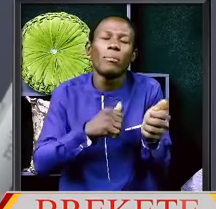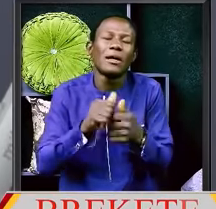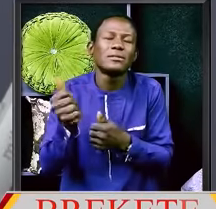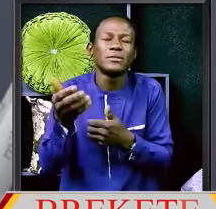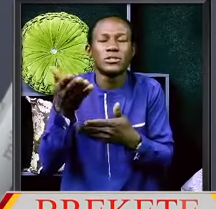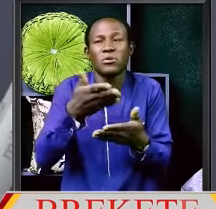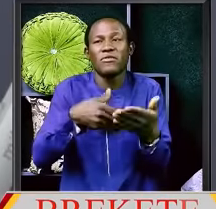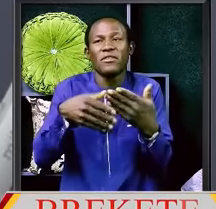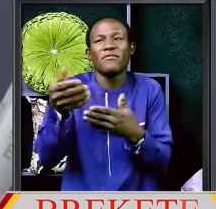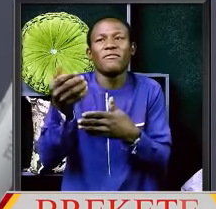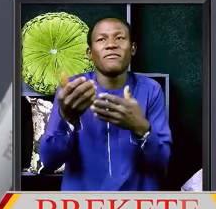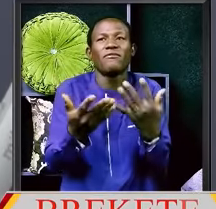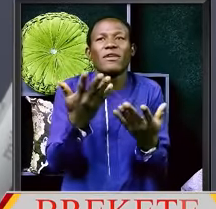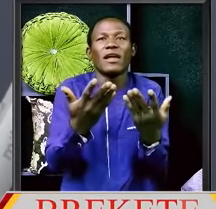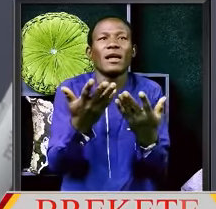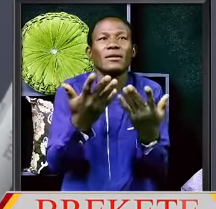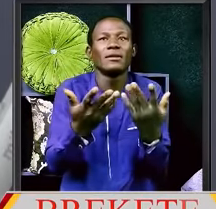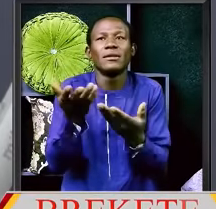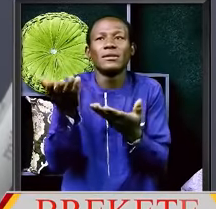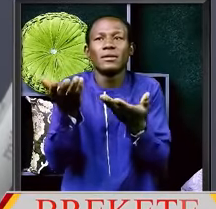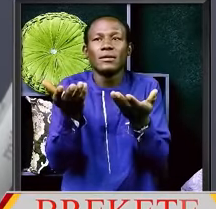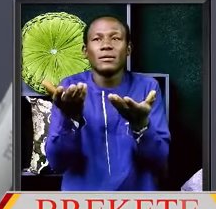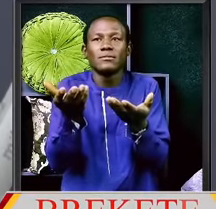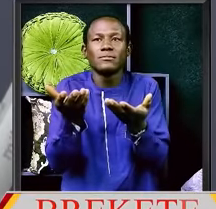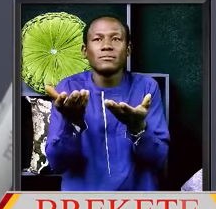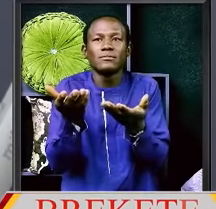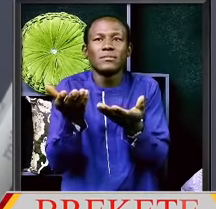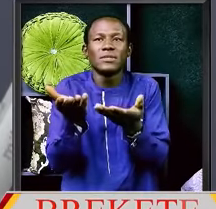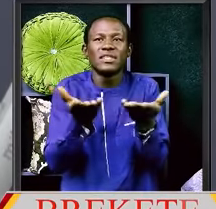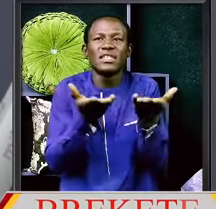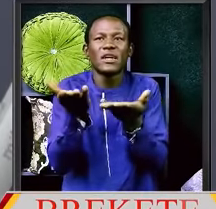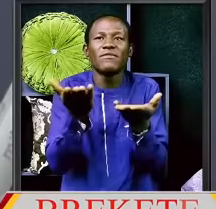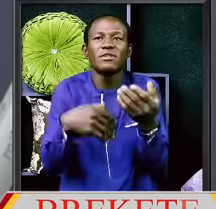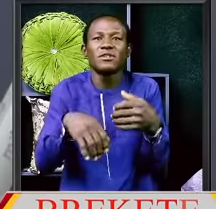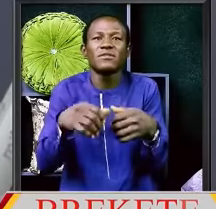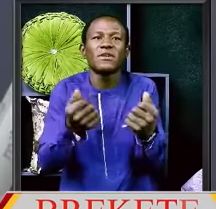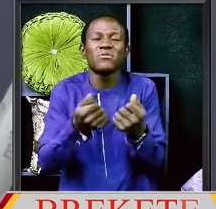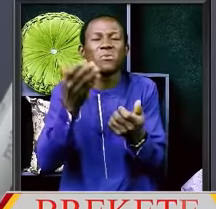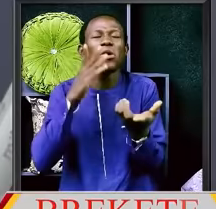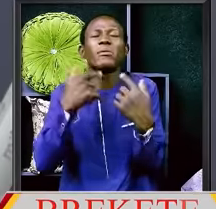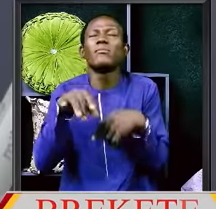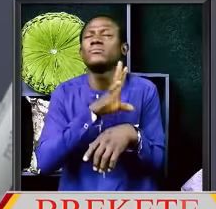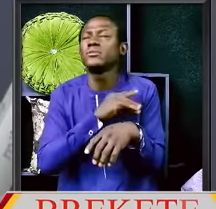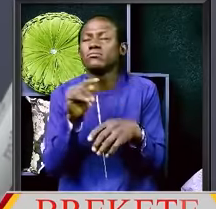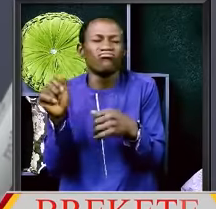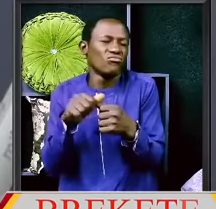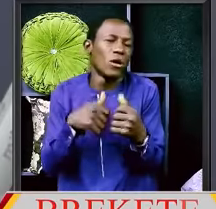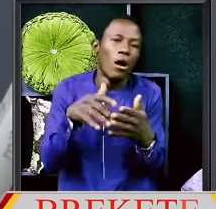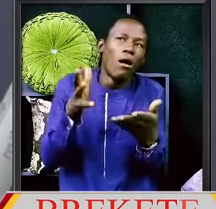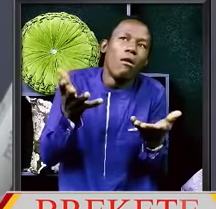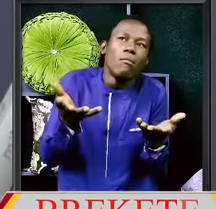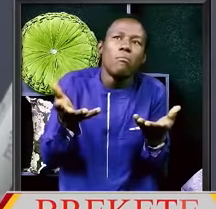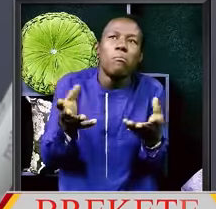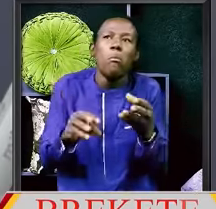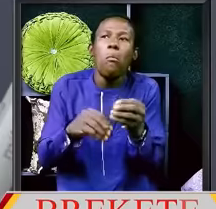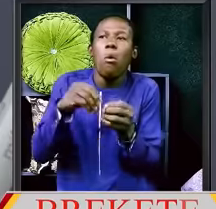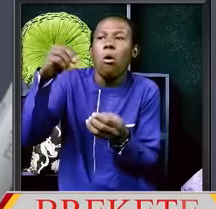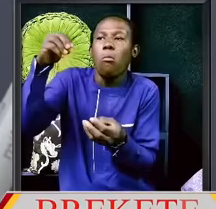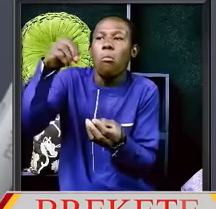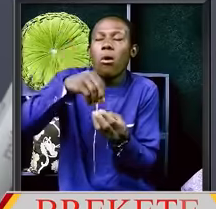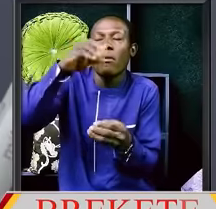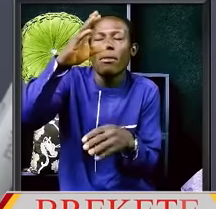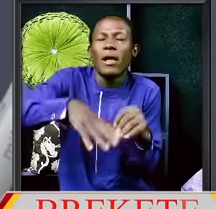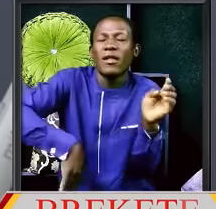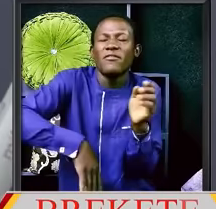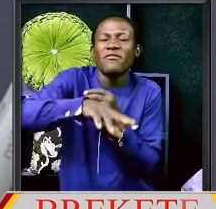Although some of the fire service motor go come, they dance Makosa for road. More than 50% of the water don't leak out. They